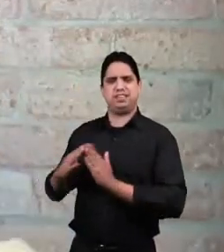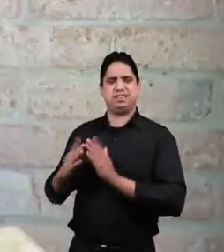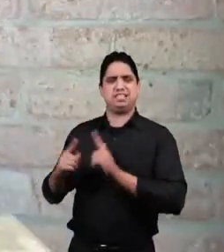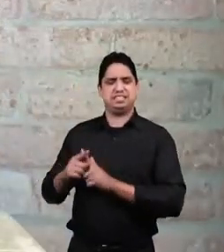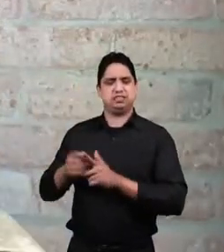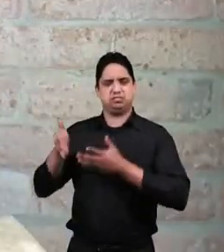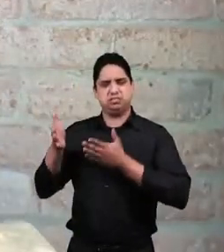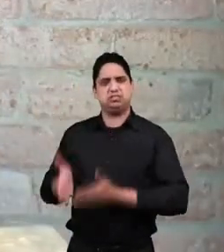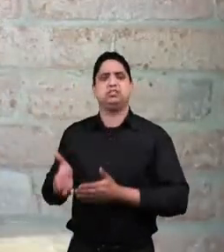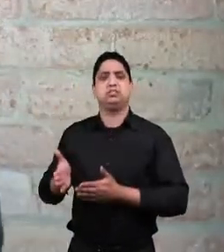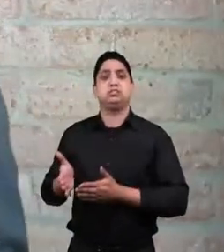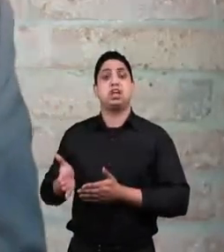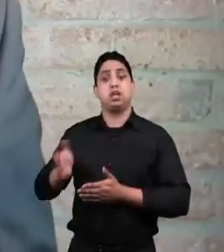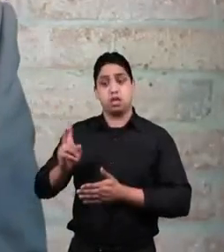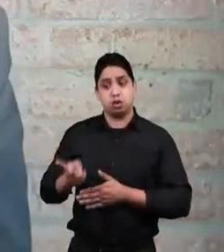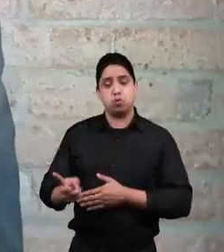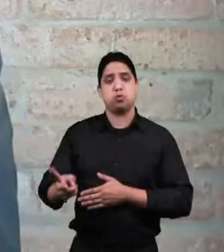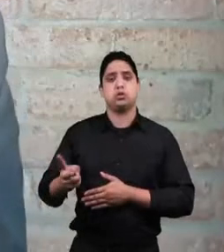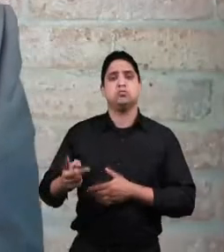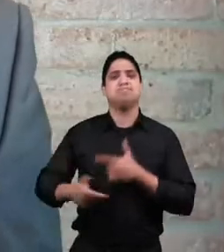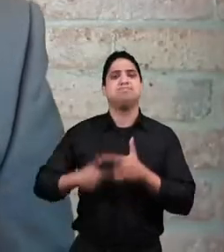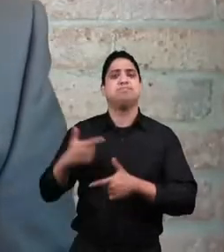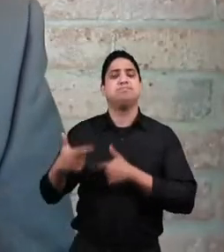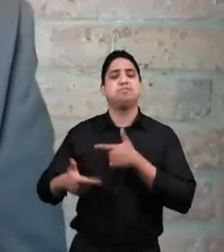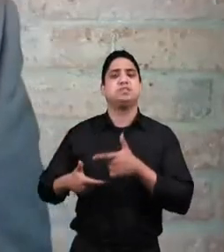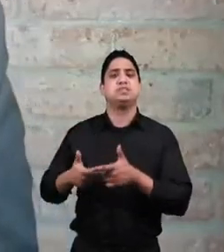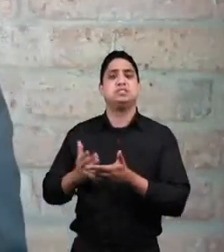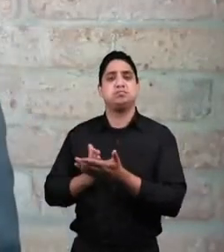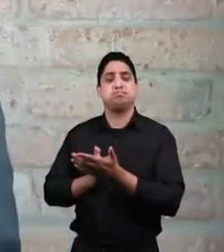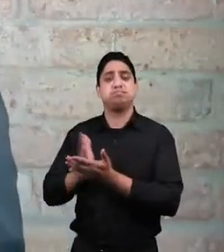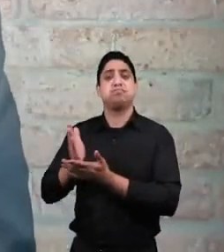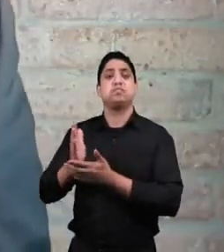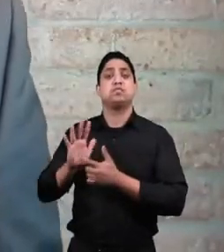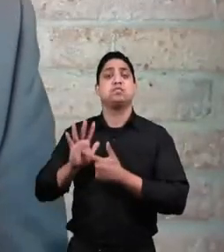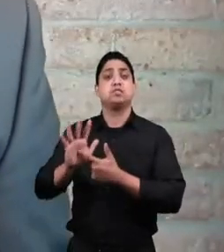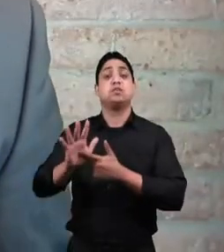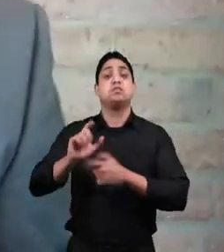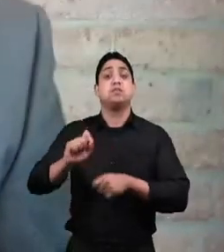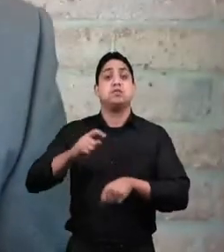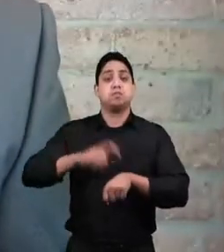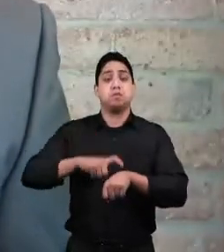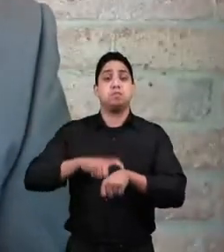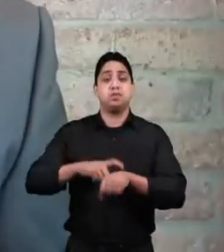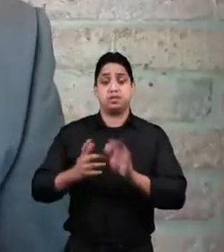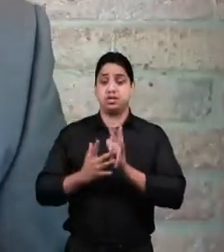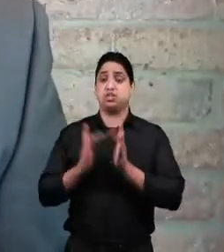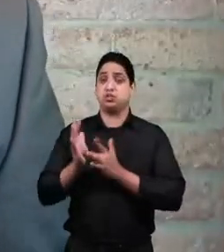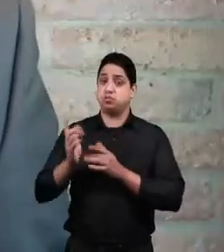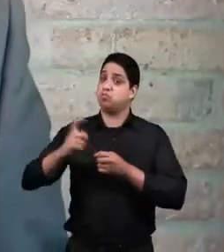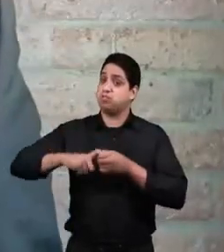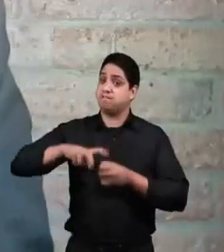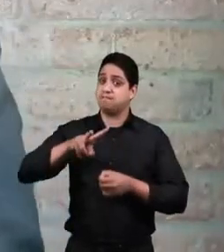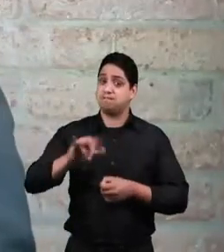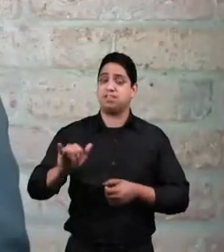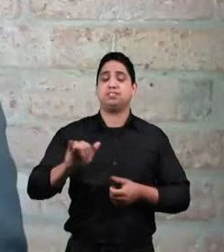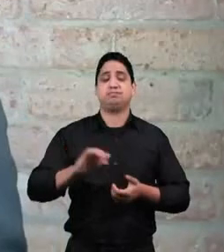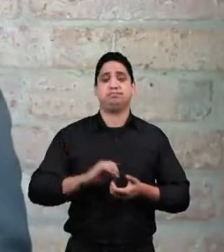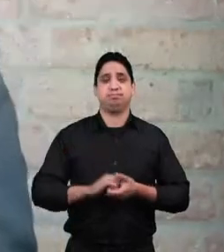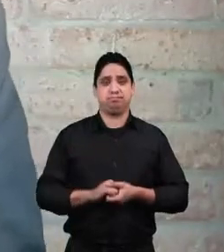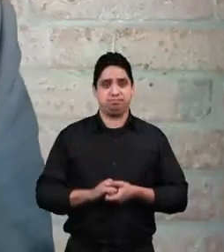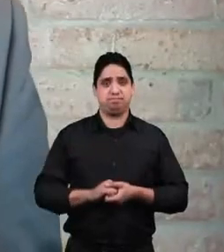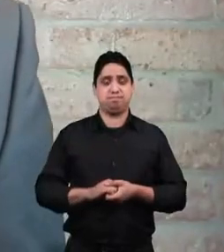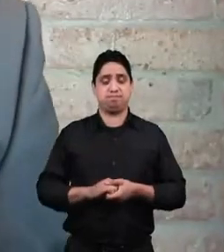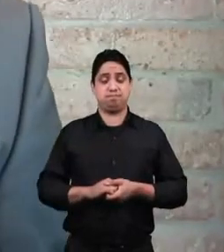church until now and will continue to sustain us in this difficult path, showing us in this moment